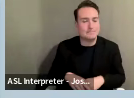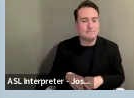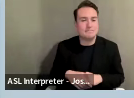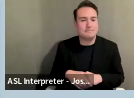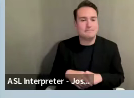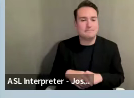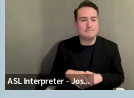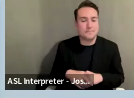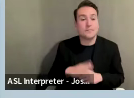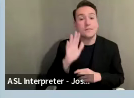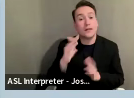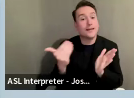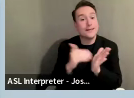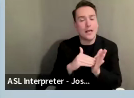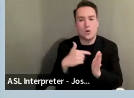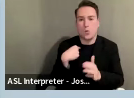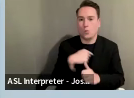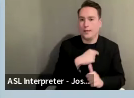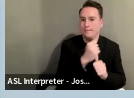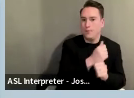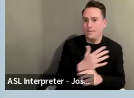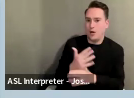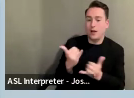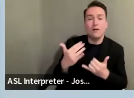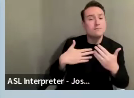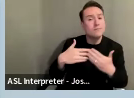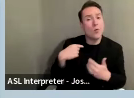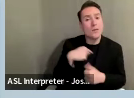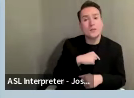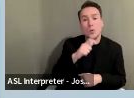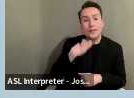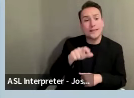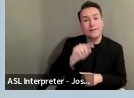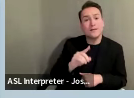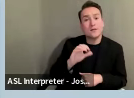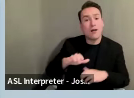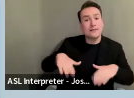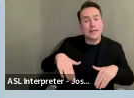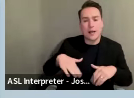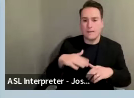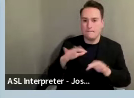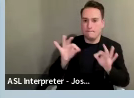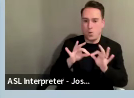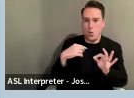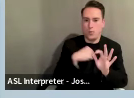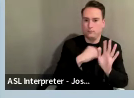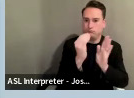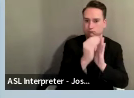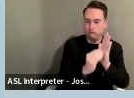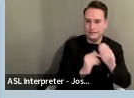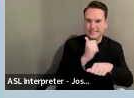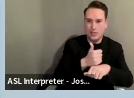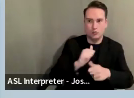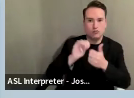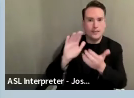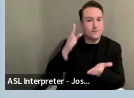again, we prepare now, even though we don't need these documents yet, to address our future needs. Now we pick someone